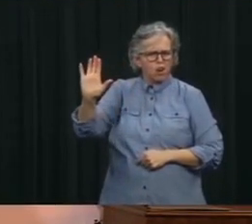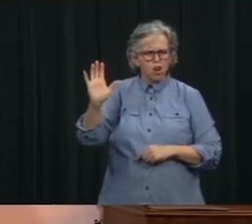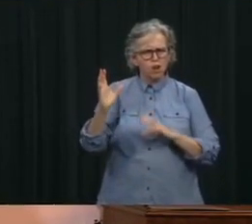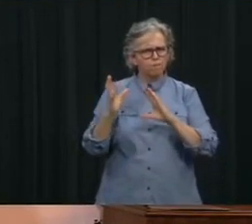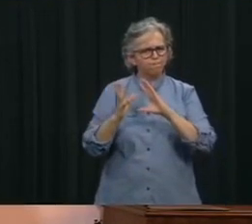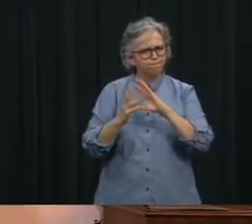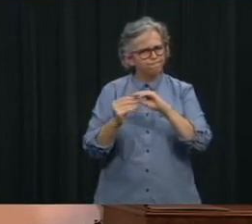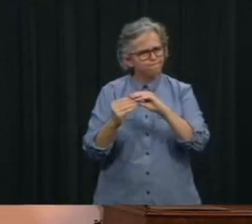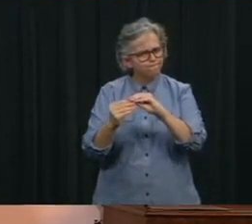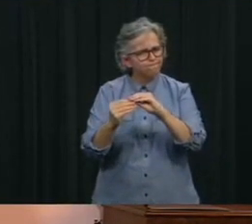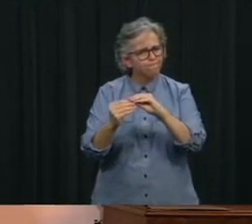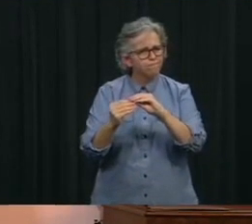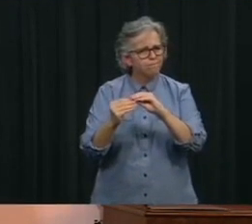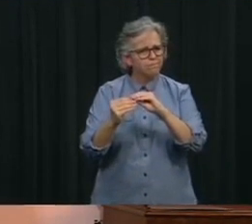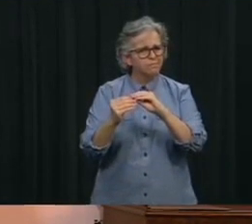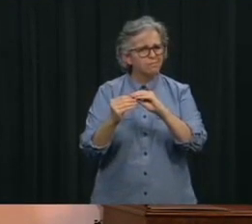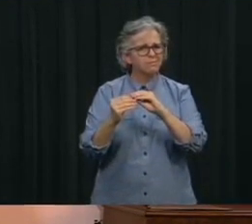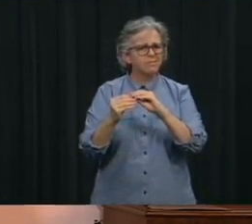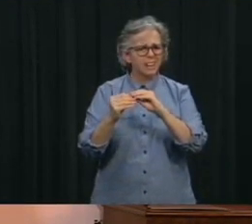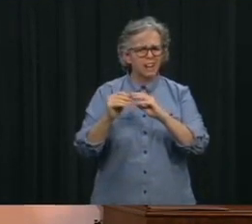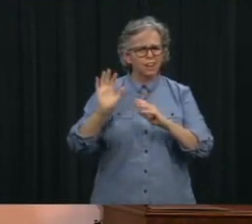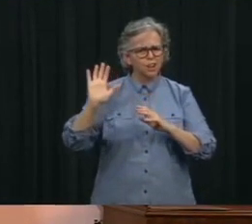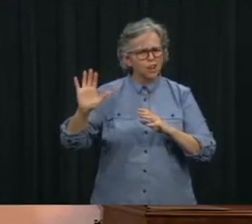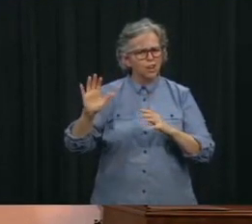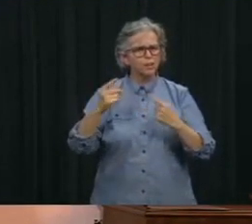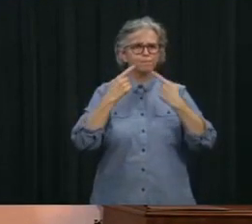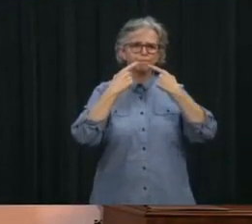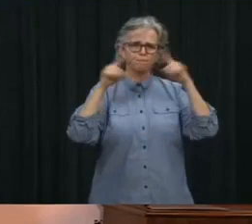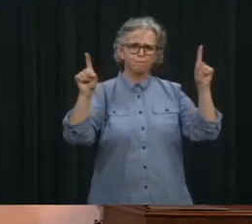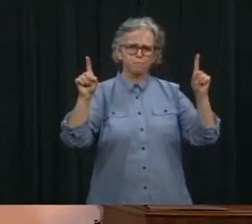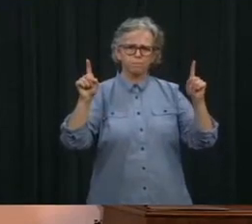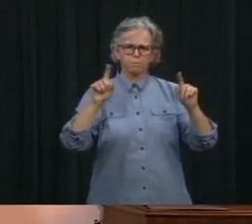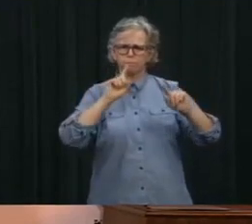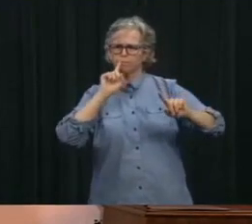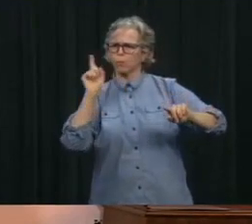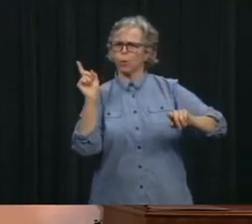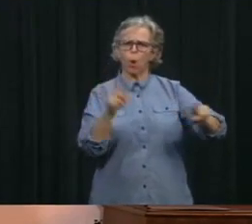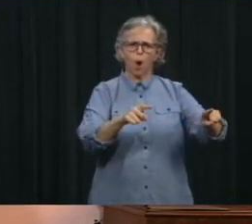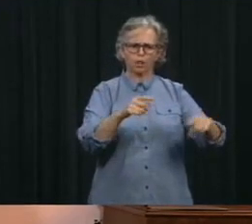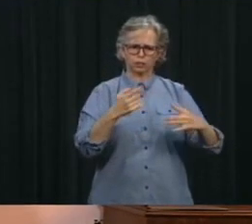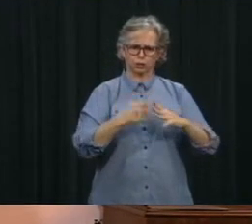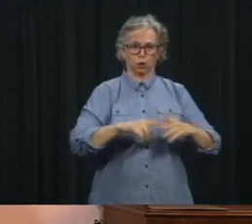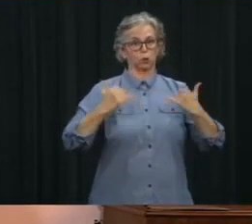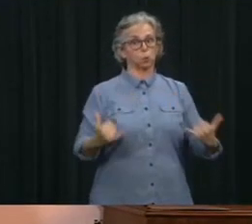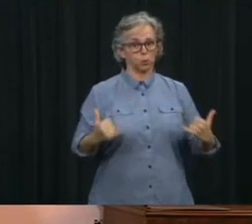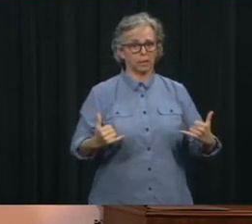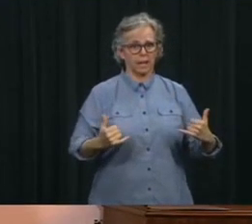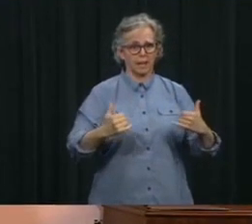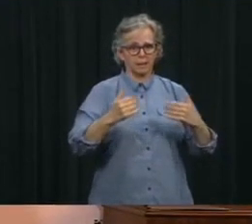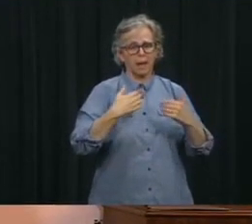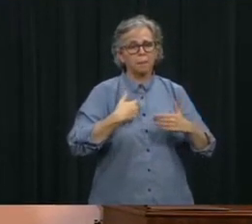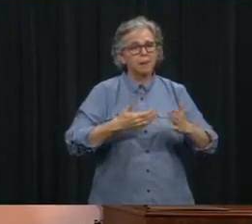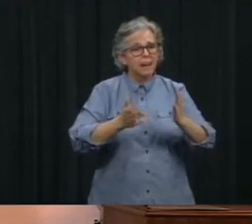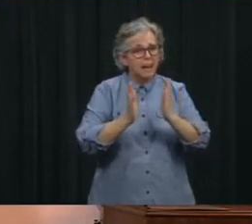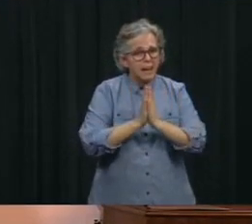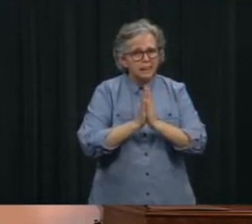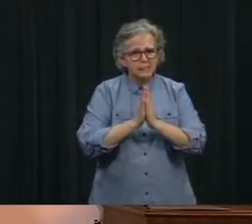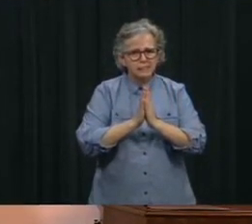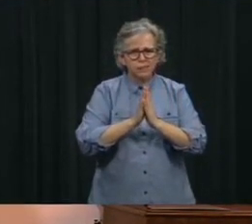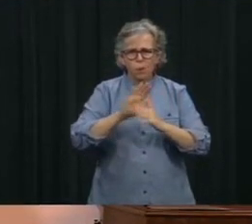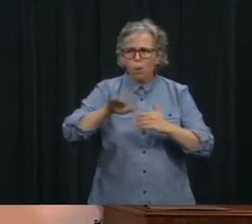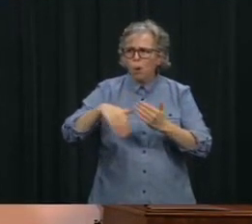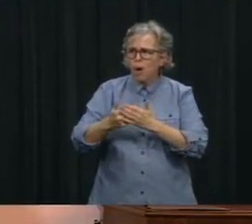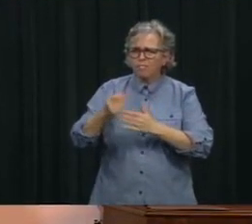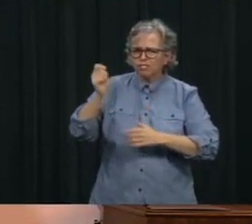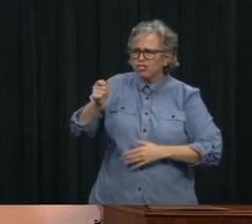directive that she sent out today. And I just would appeal to all our judges,